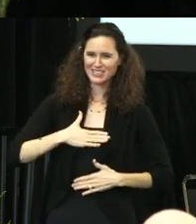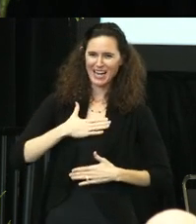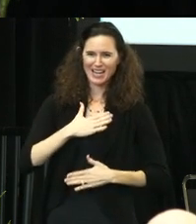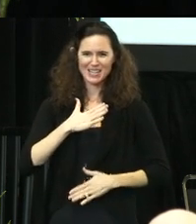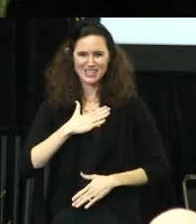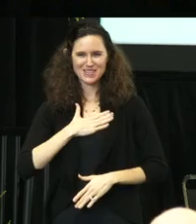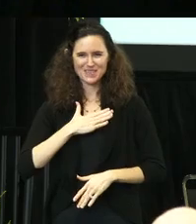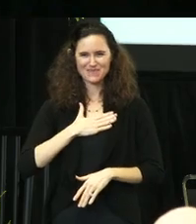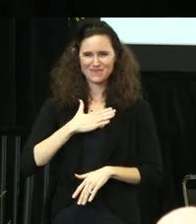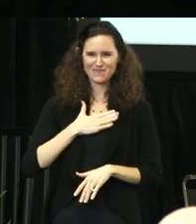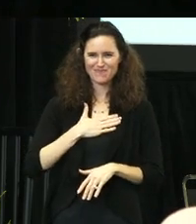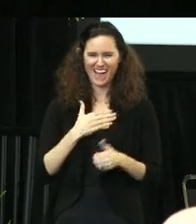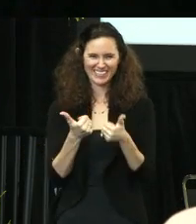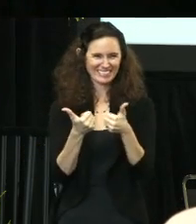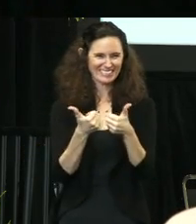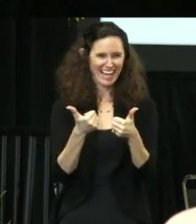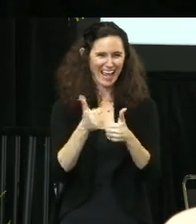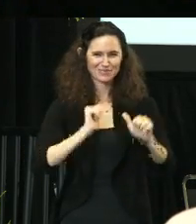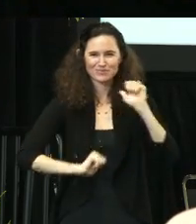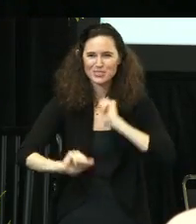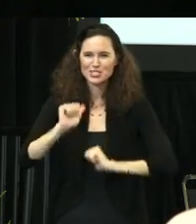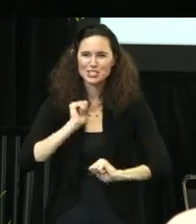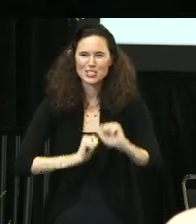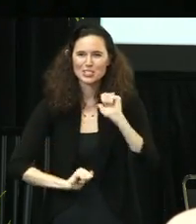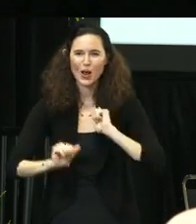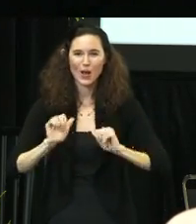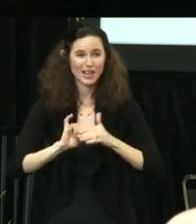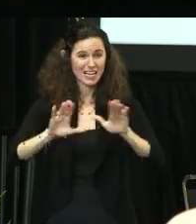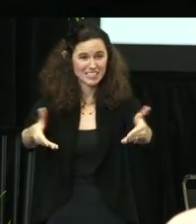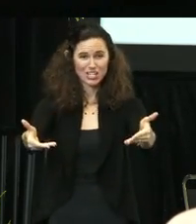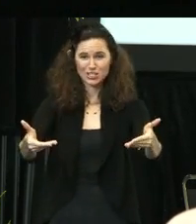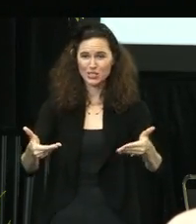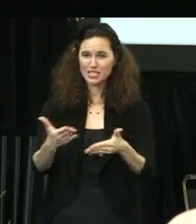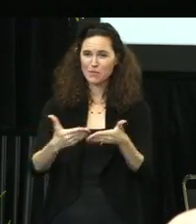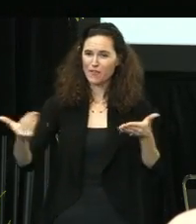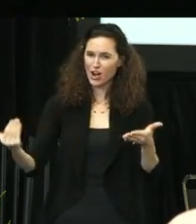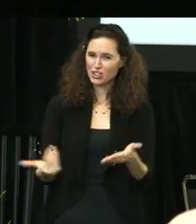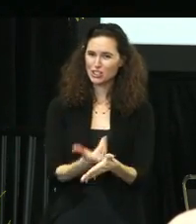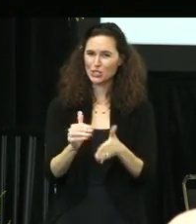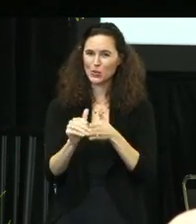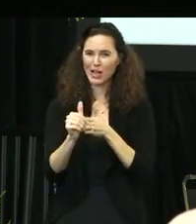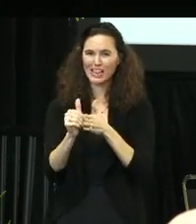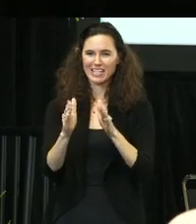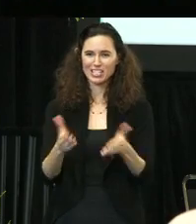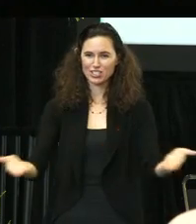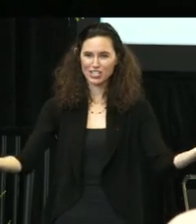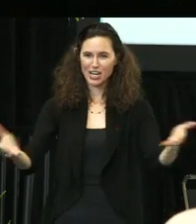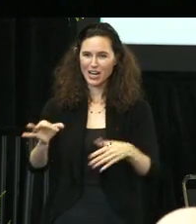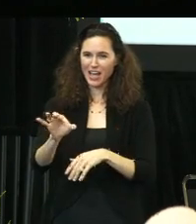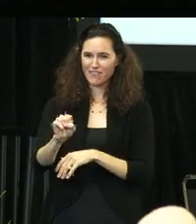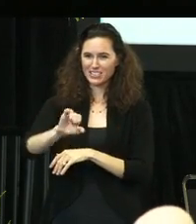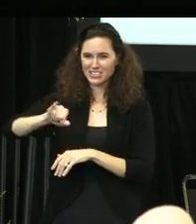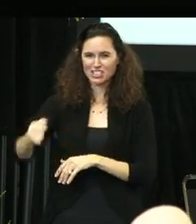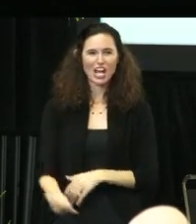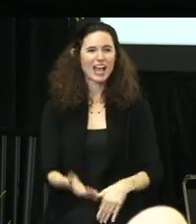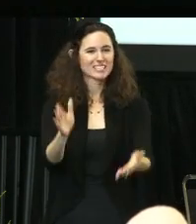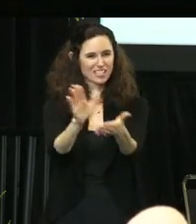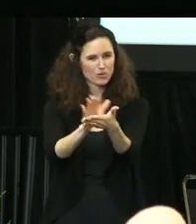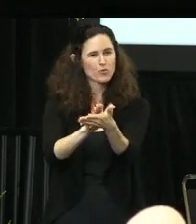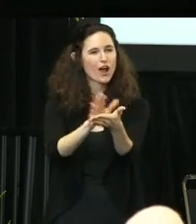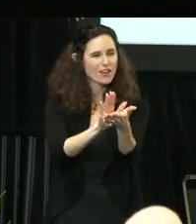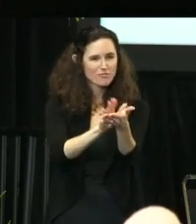little foray into the game show there. That's a little intro to some of our new leaders here at FSCJ. So let's give them a round of applause